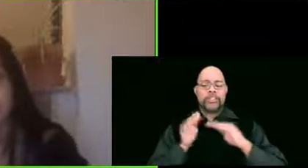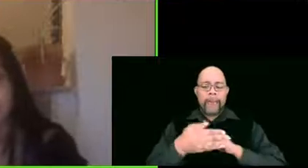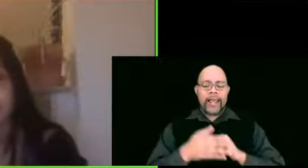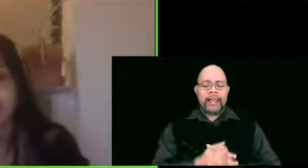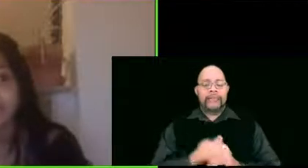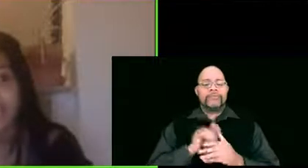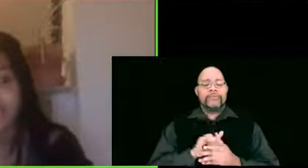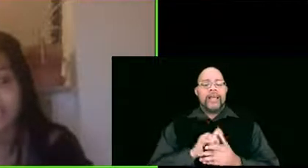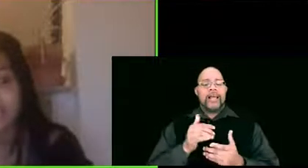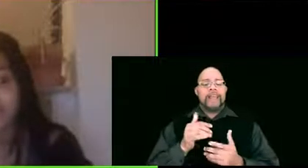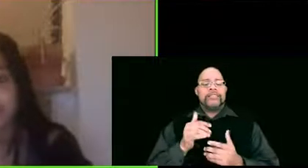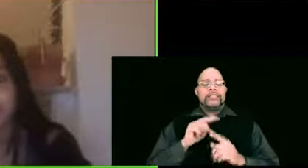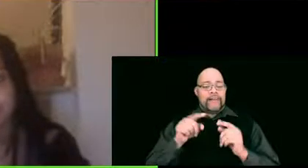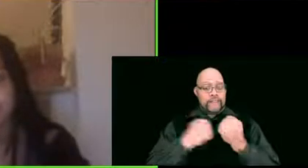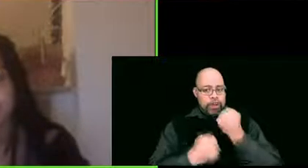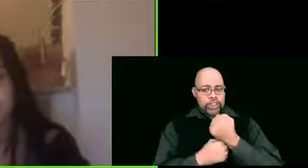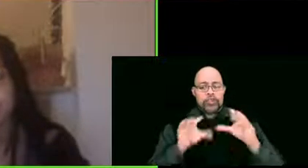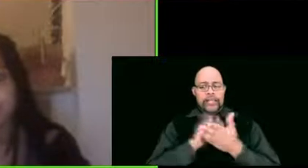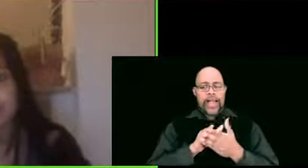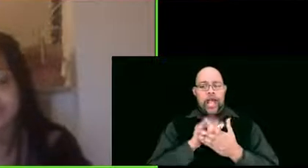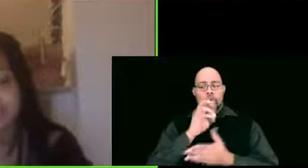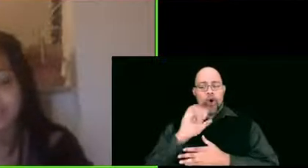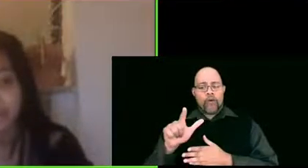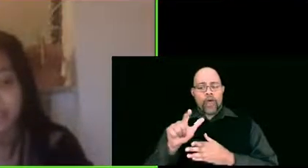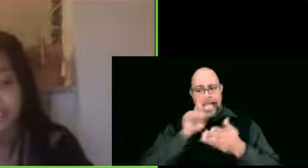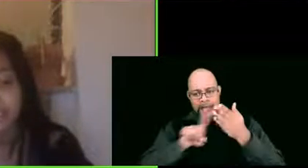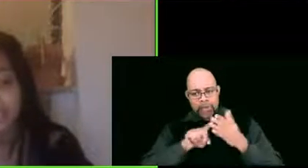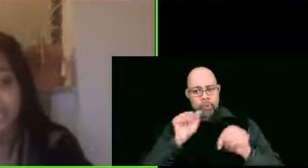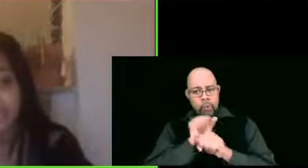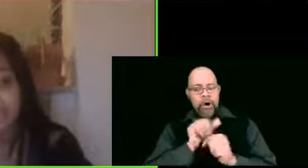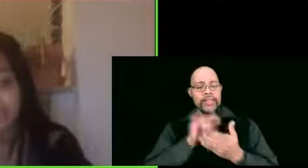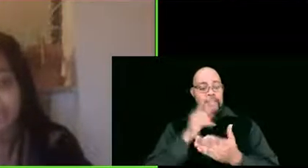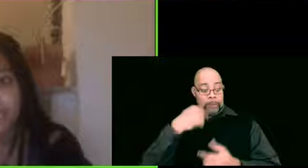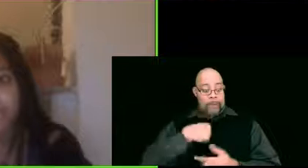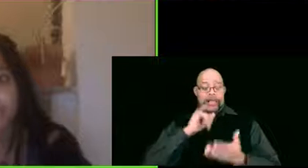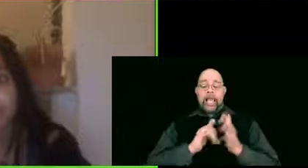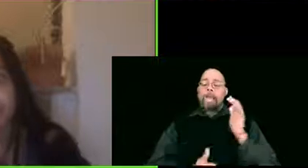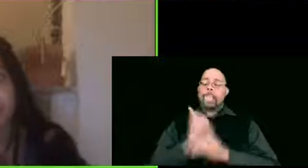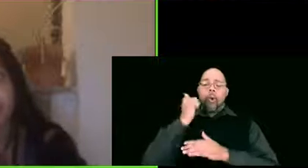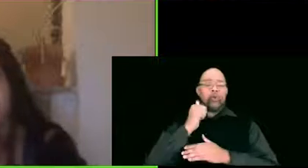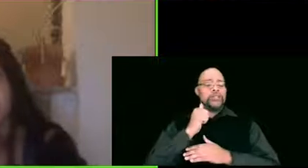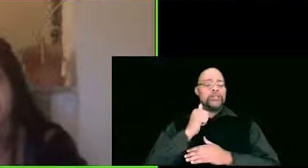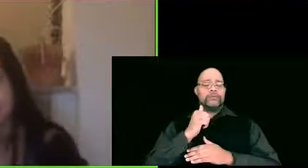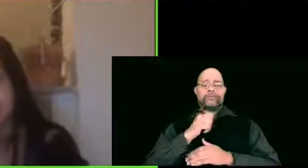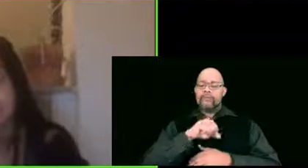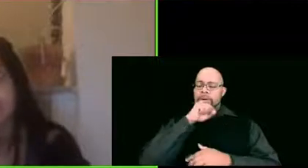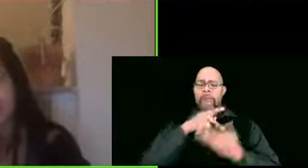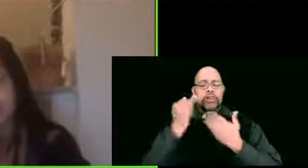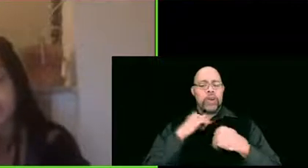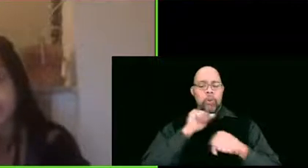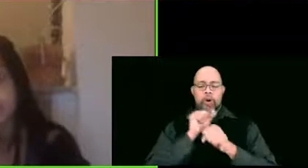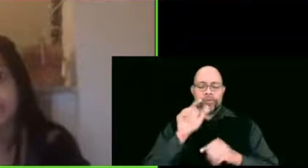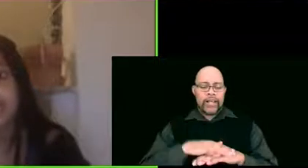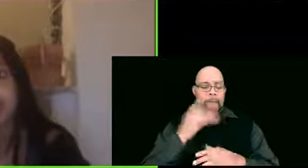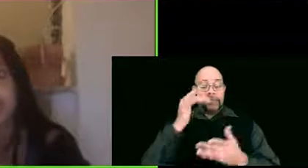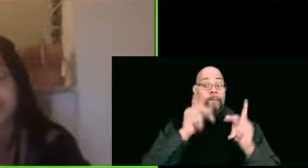in Jamaica called the Alligator Head Foundation, who do a lot of coral restoration work. And that for me was by far the most fascinating project I've